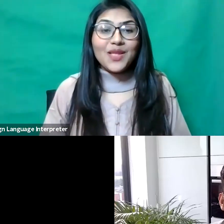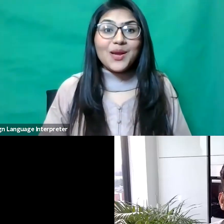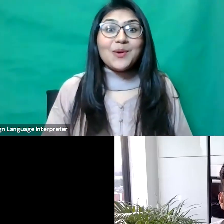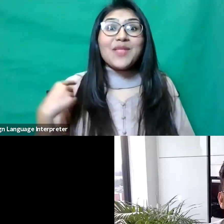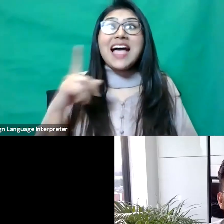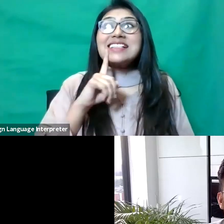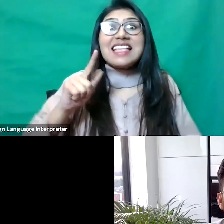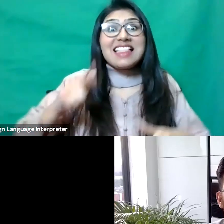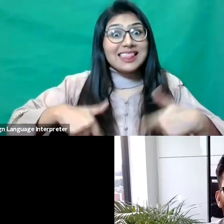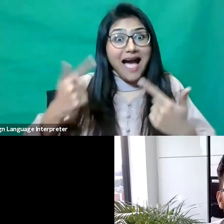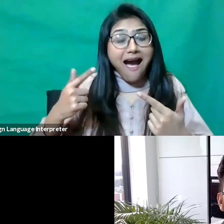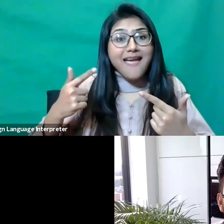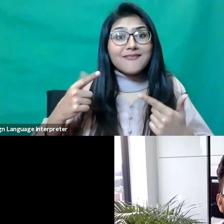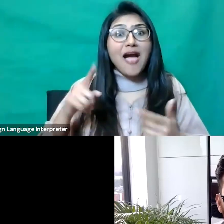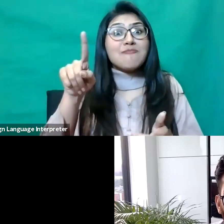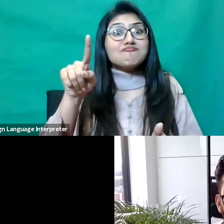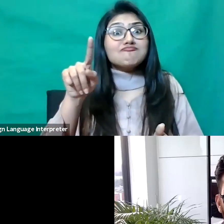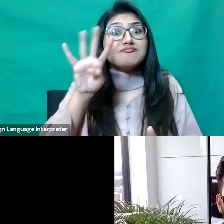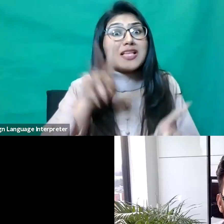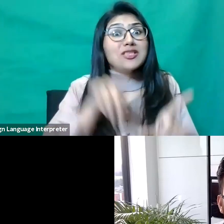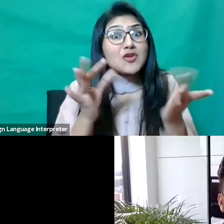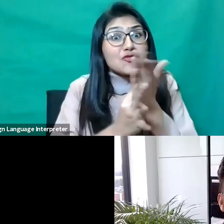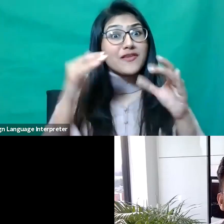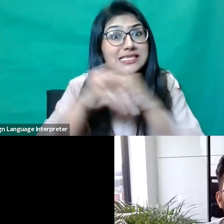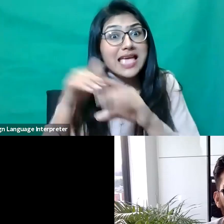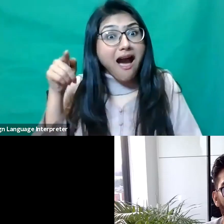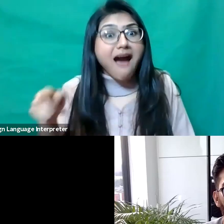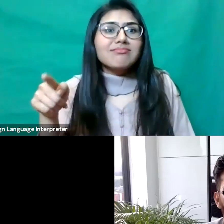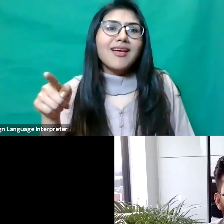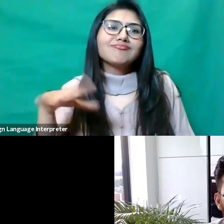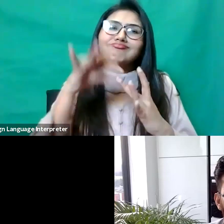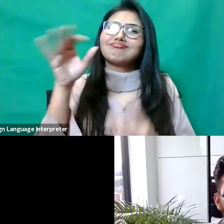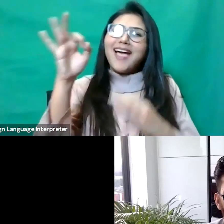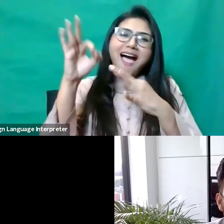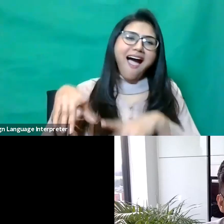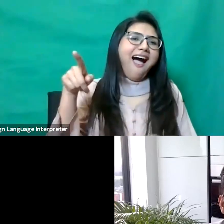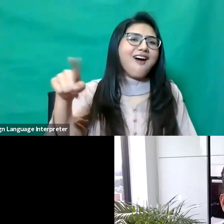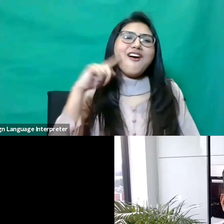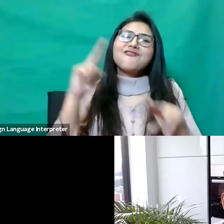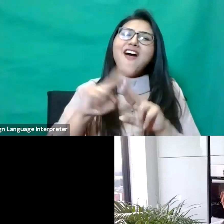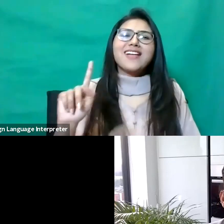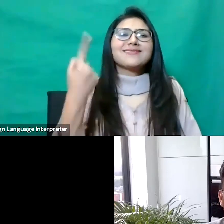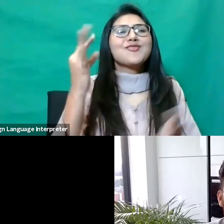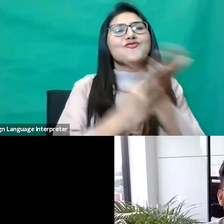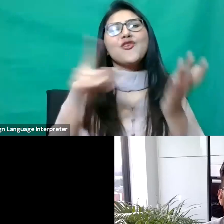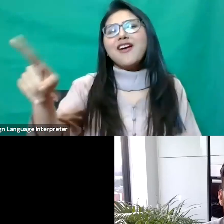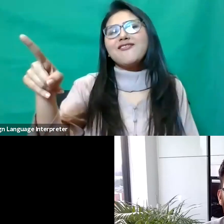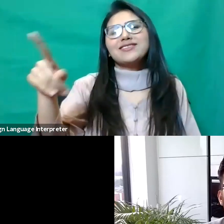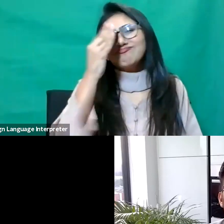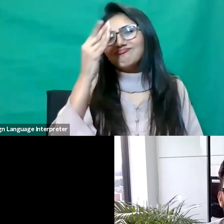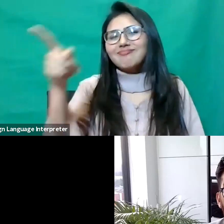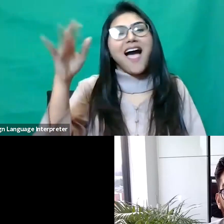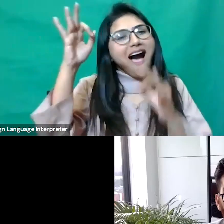my life, because that's who I really are. And it's just like, I'm glad